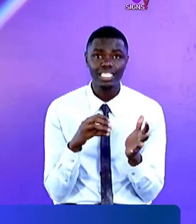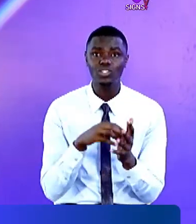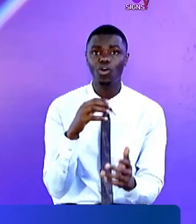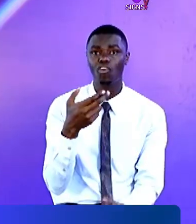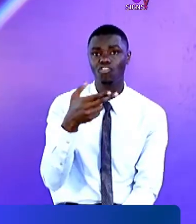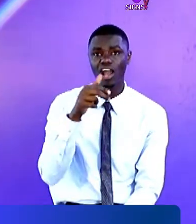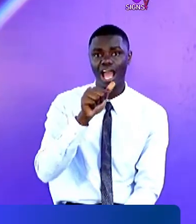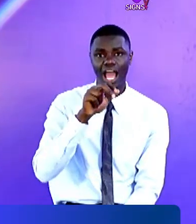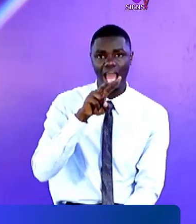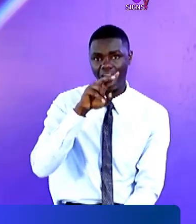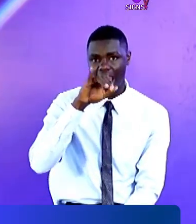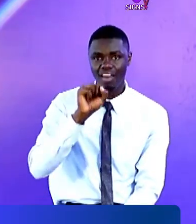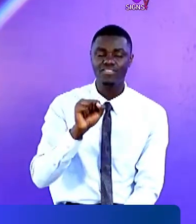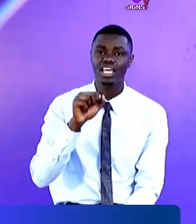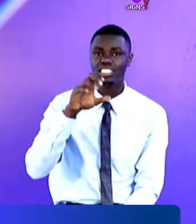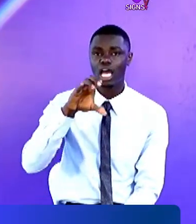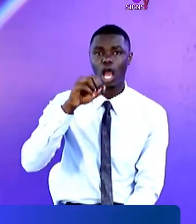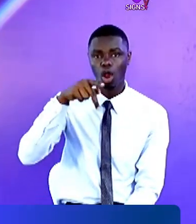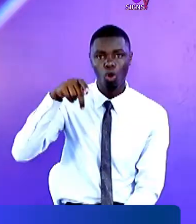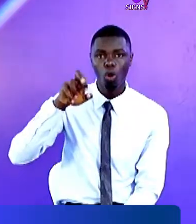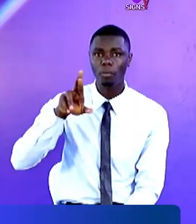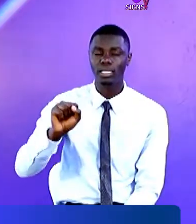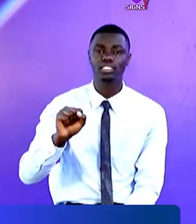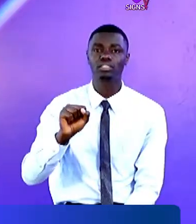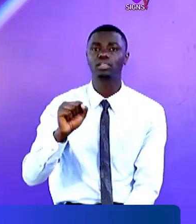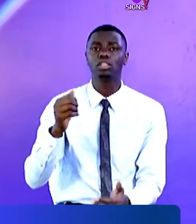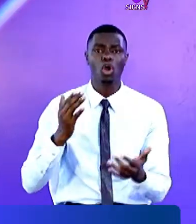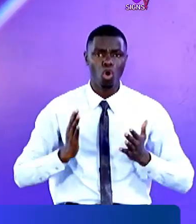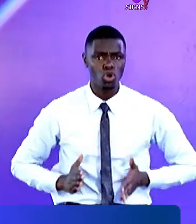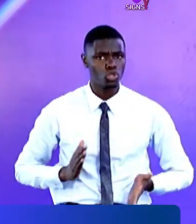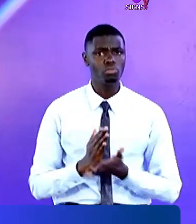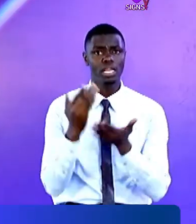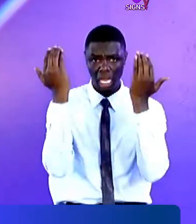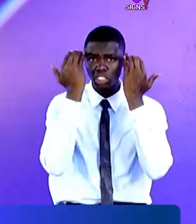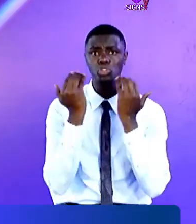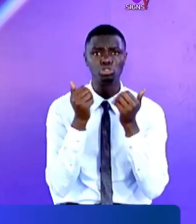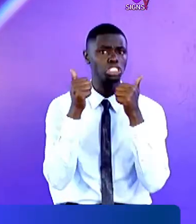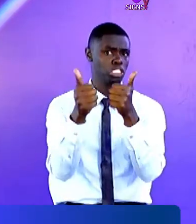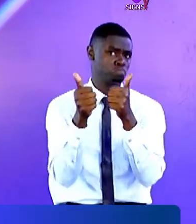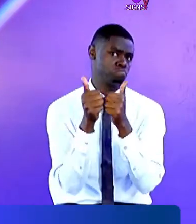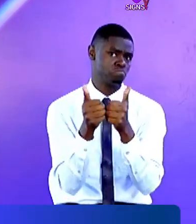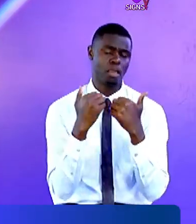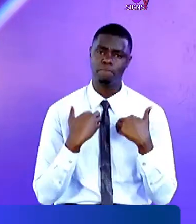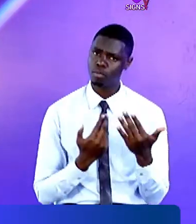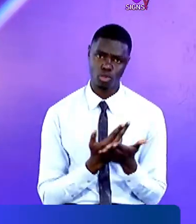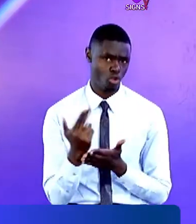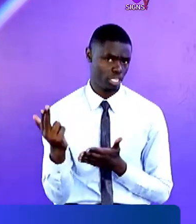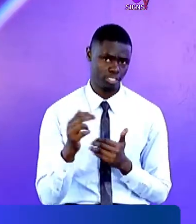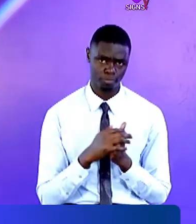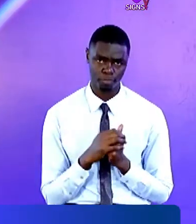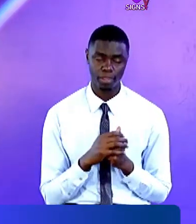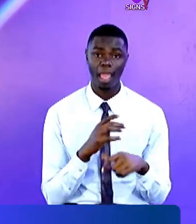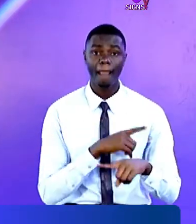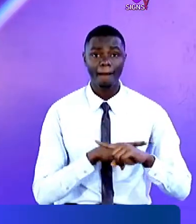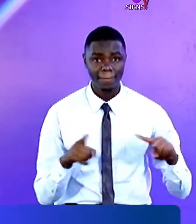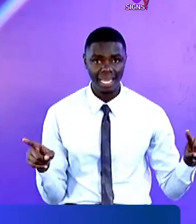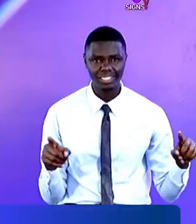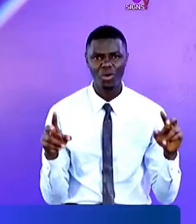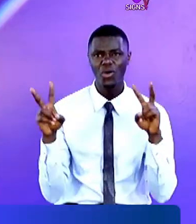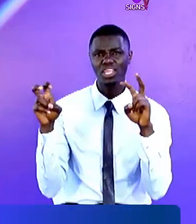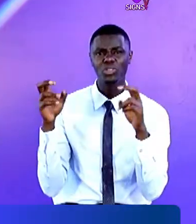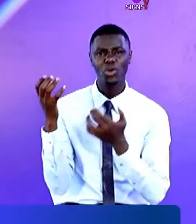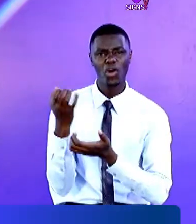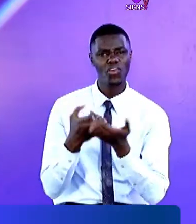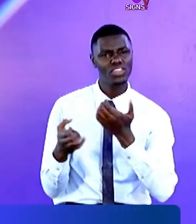these things. So on human rights, judiciary is doing very well. Let me be honest about that. But on the issue of